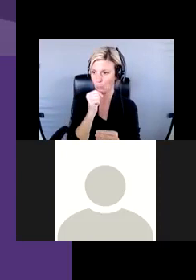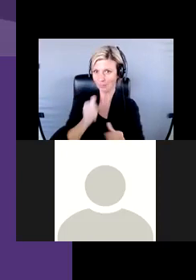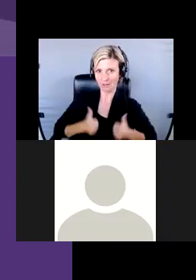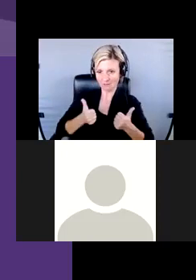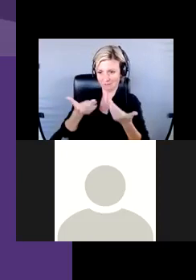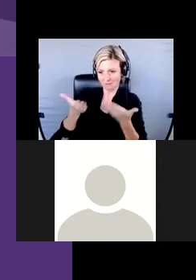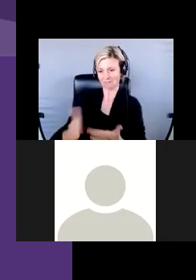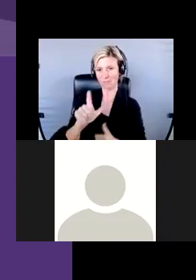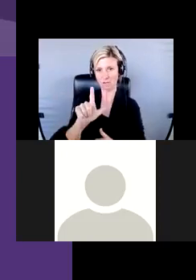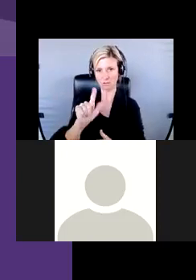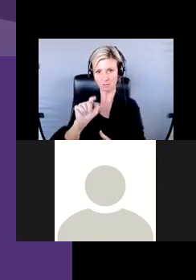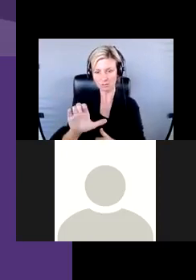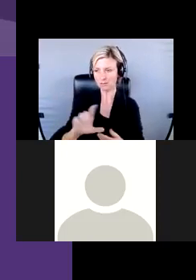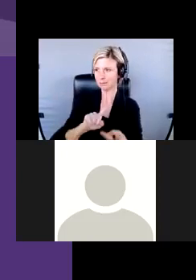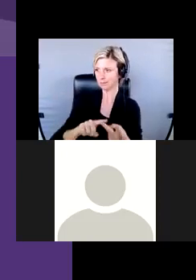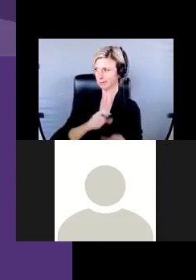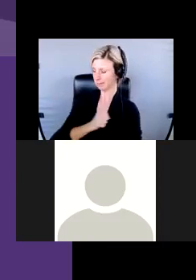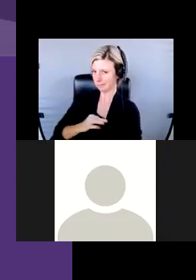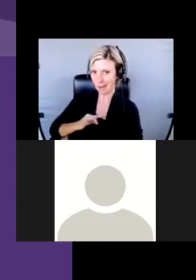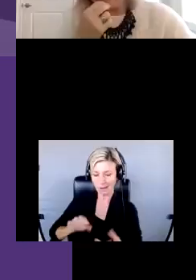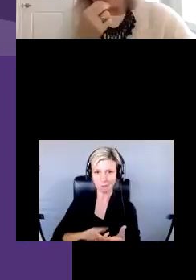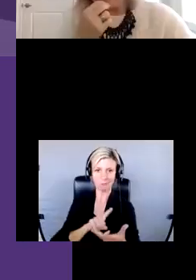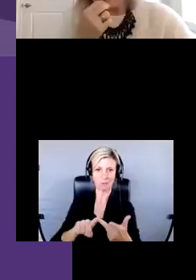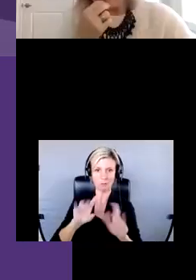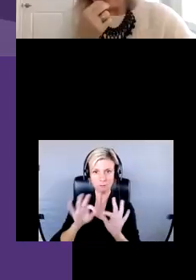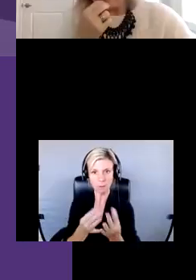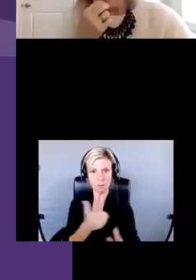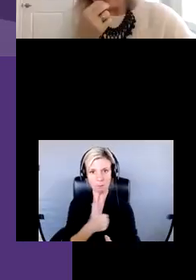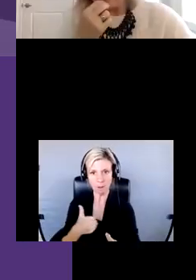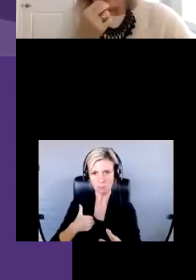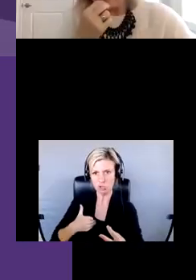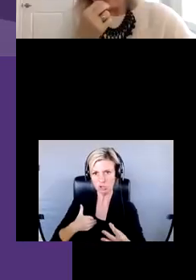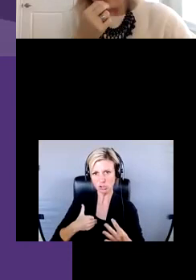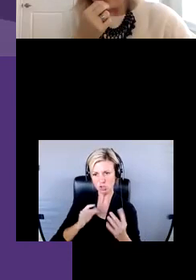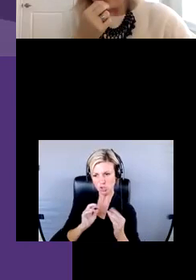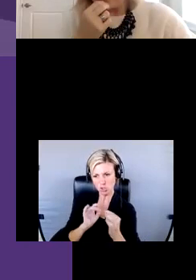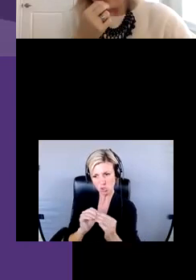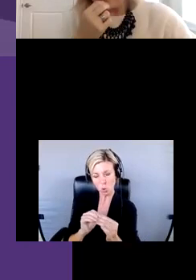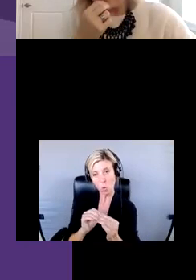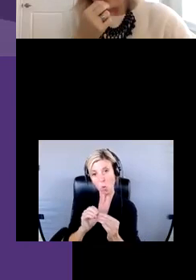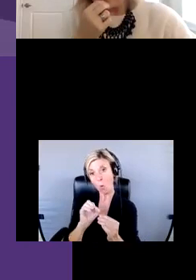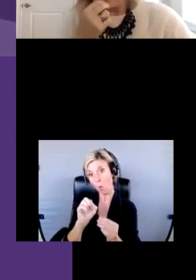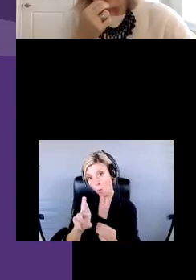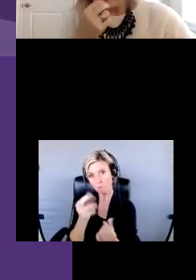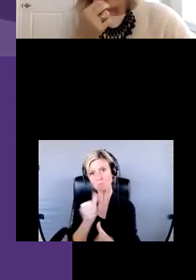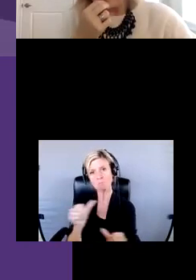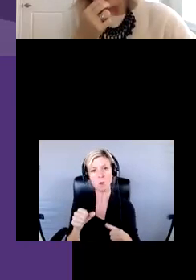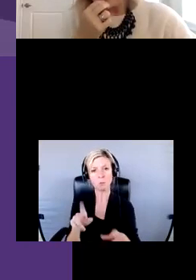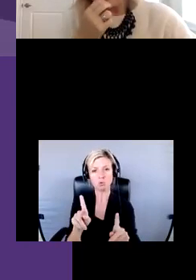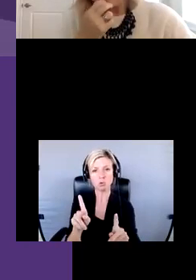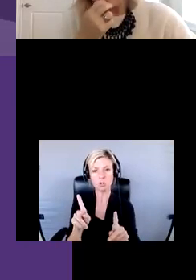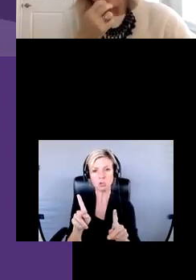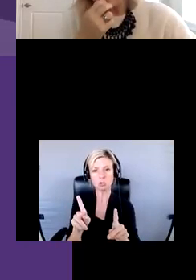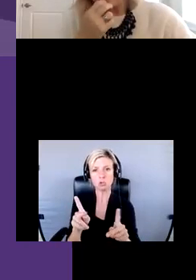involved in something like this? Or is there an opportunity to sort of bridge that relationship within the